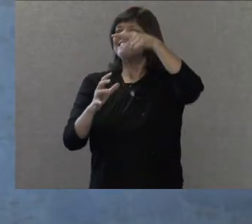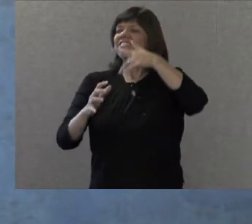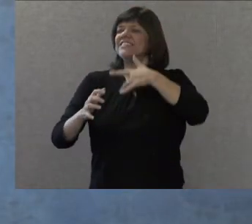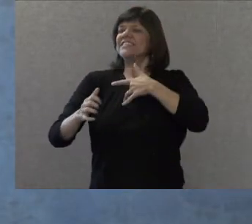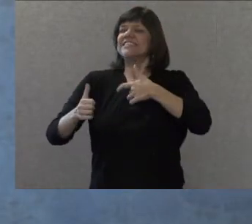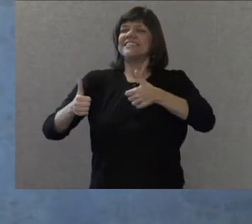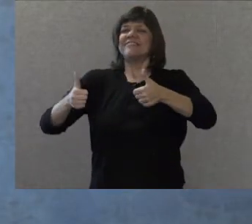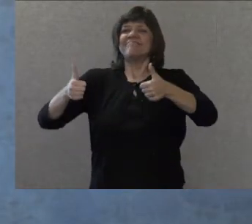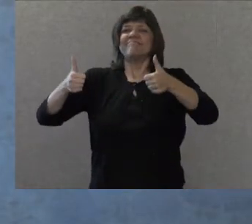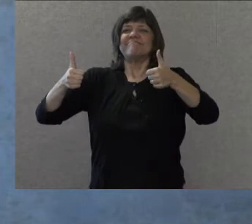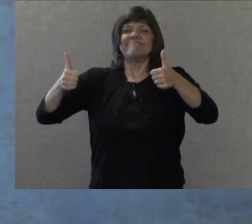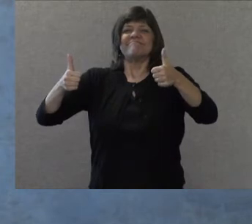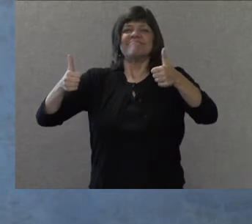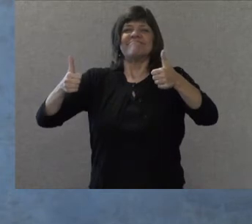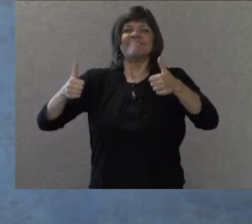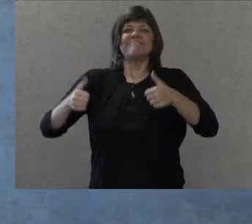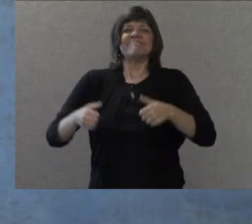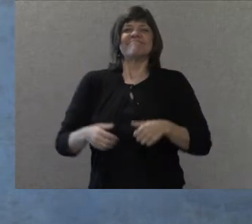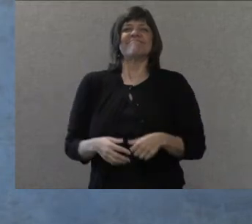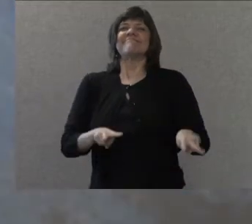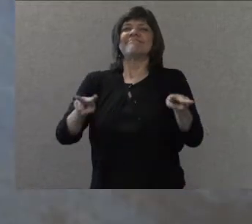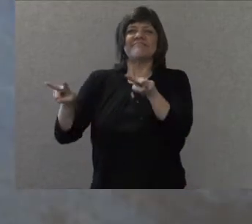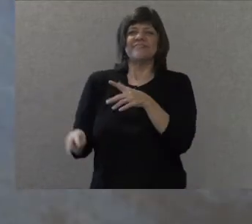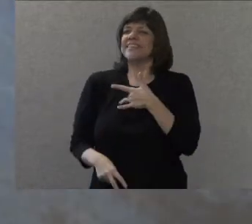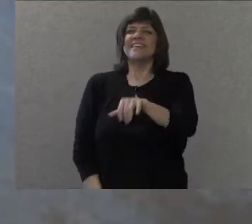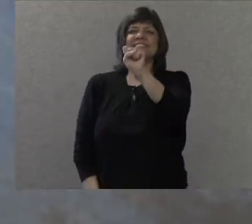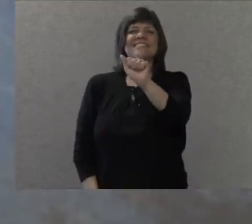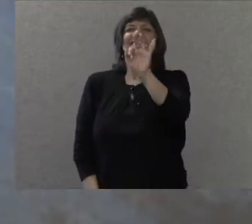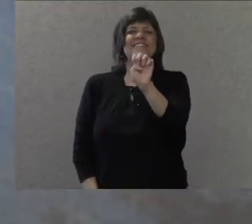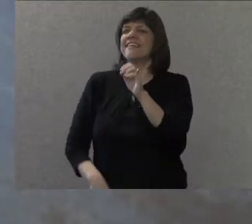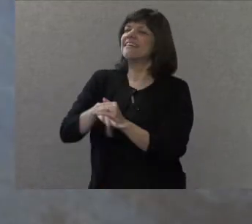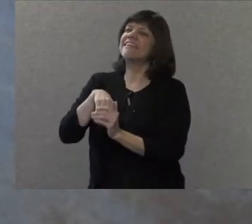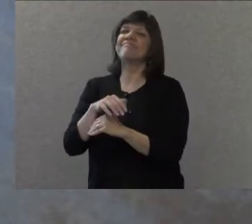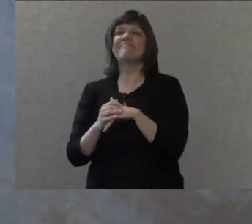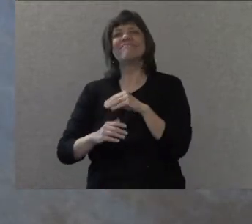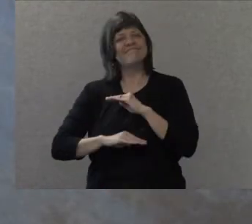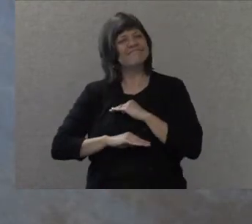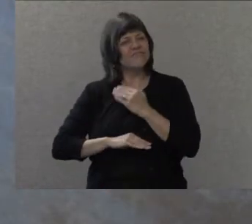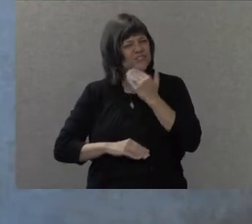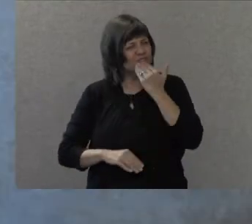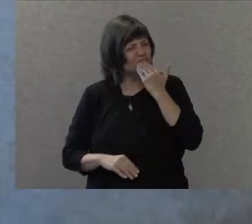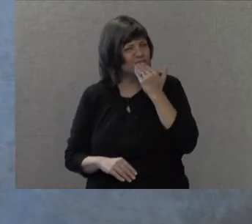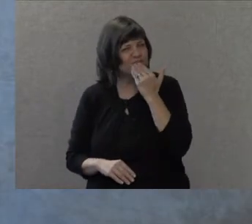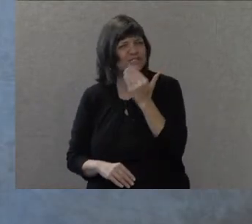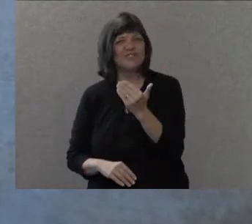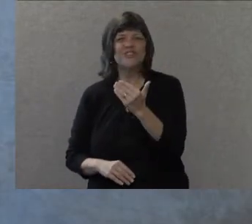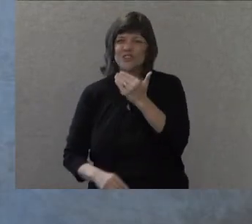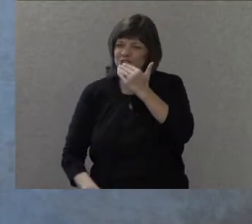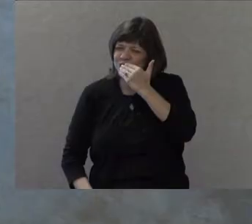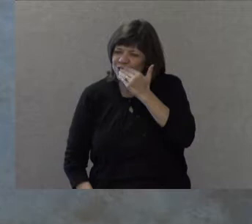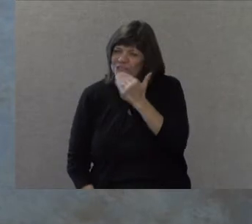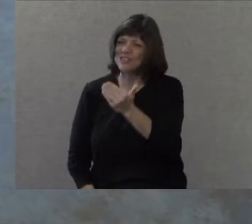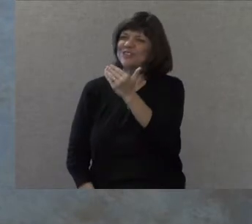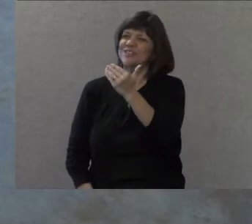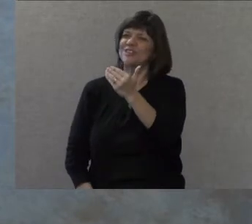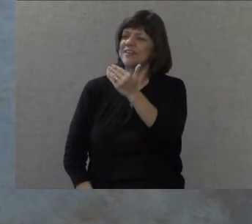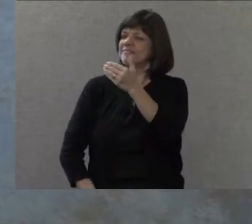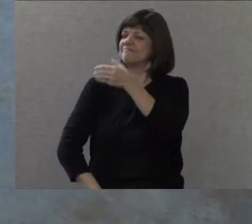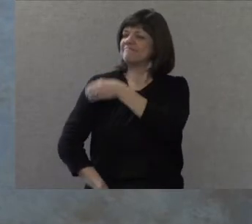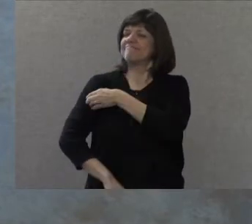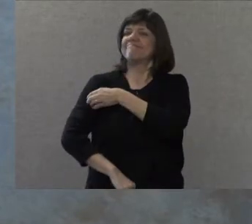I feel like I'm on top of the world. I feel very safe and very comfortable. Good.